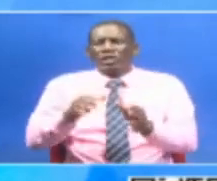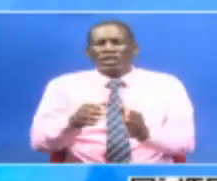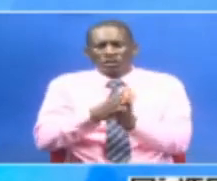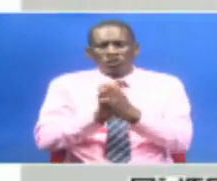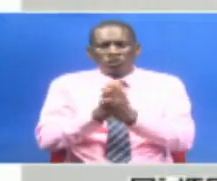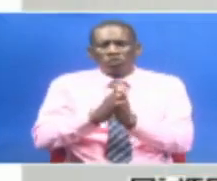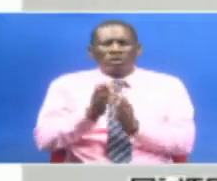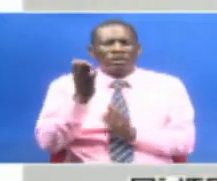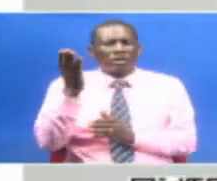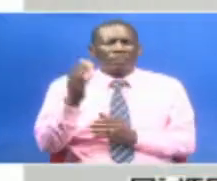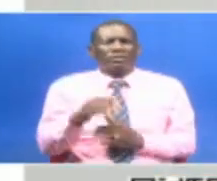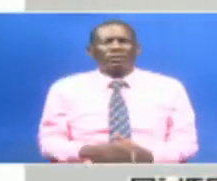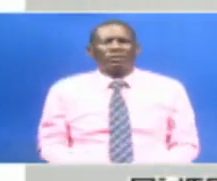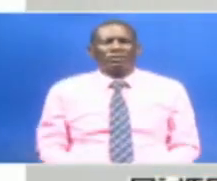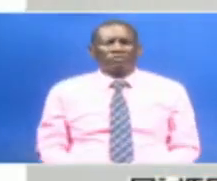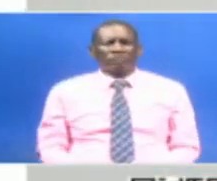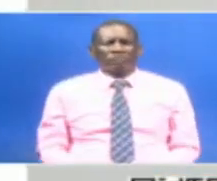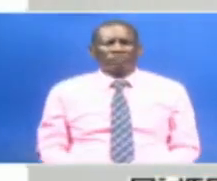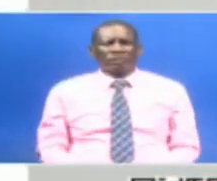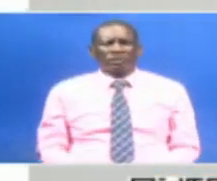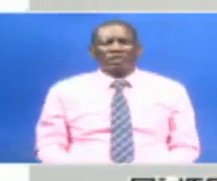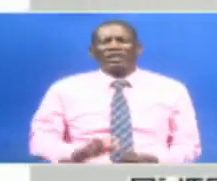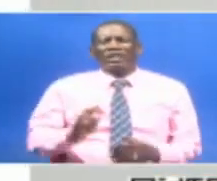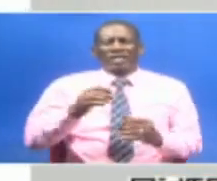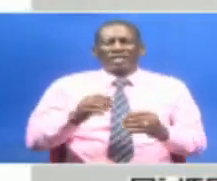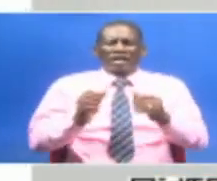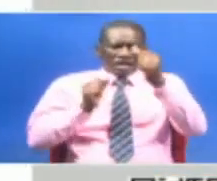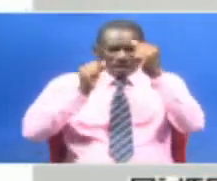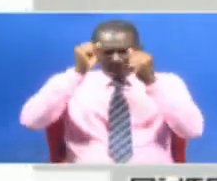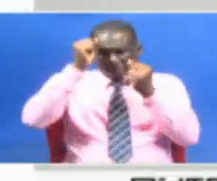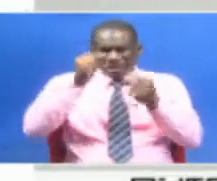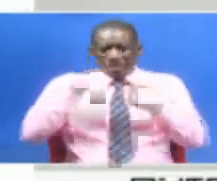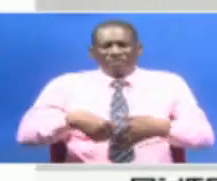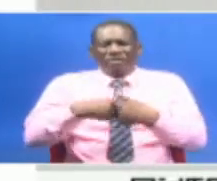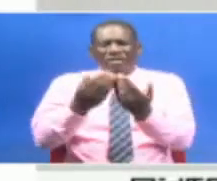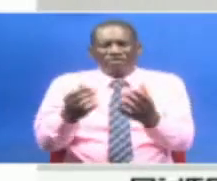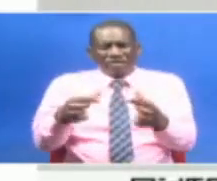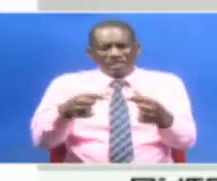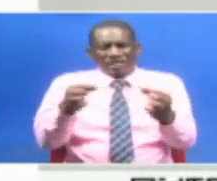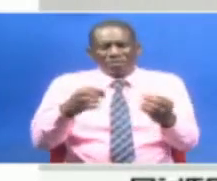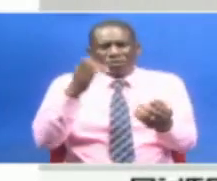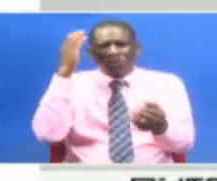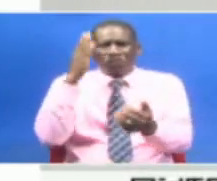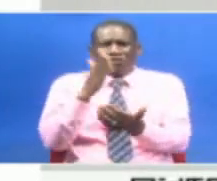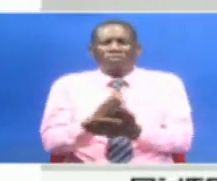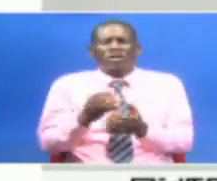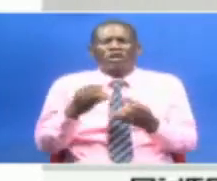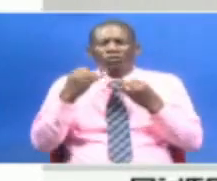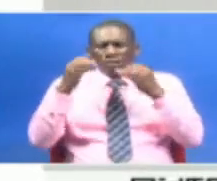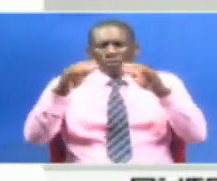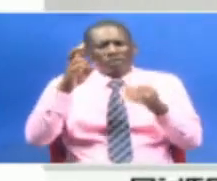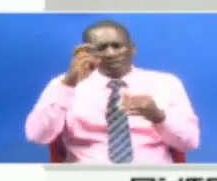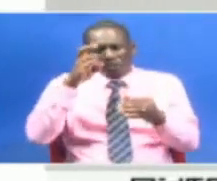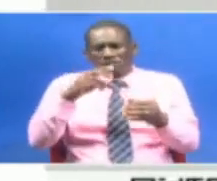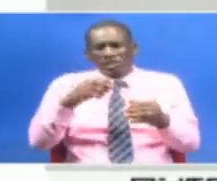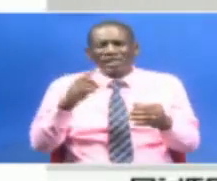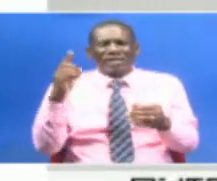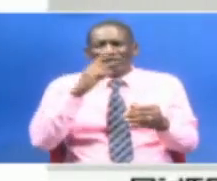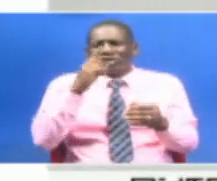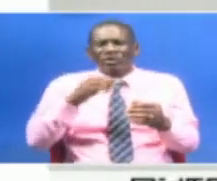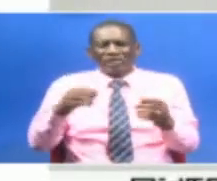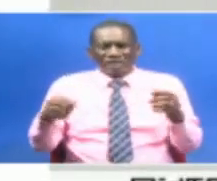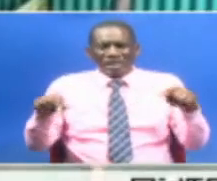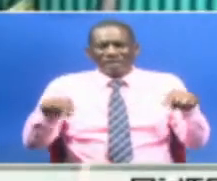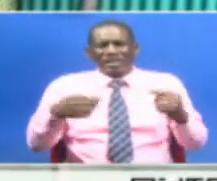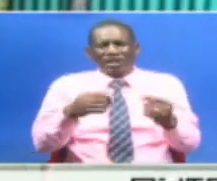details. The Kenya Defense Forces has released a statement confirming details of a suspected terrorist attack on the